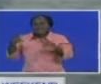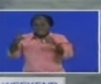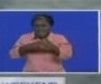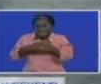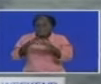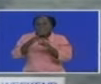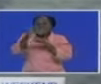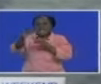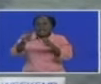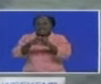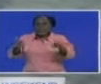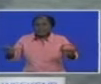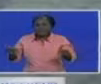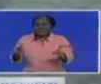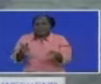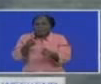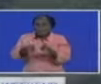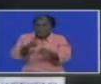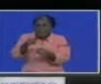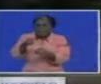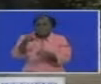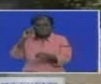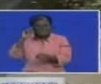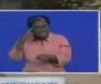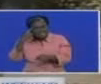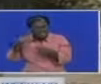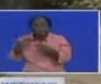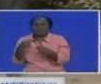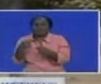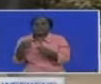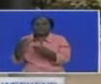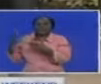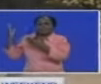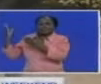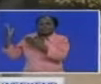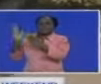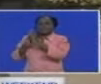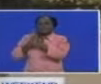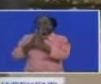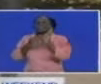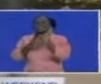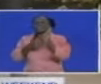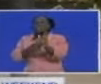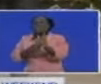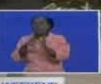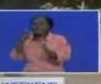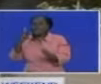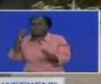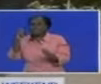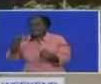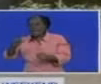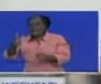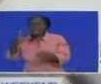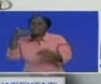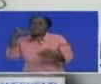of land, plants she ponders on every day. Joyce Cheriot, whose story was recently featured on KTN, is another